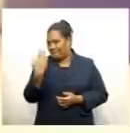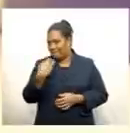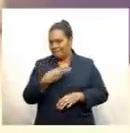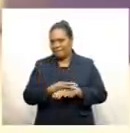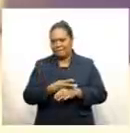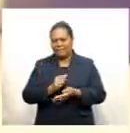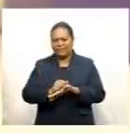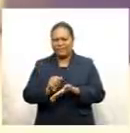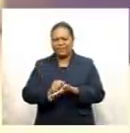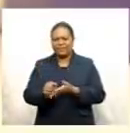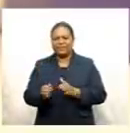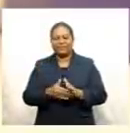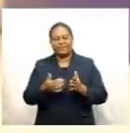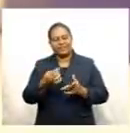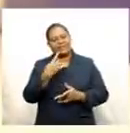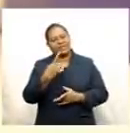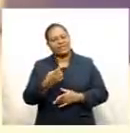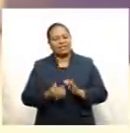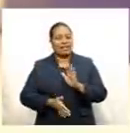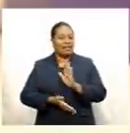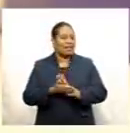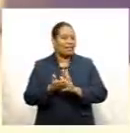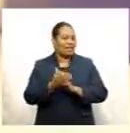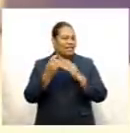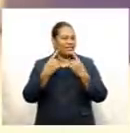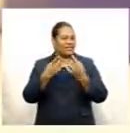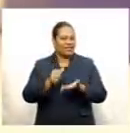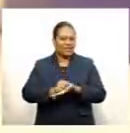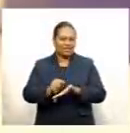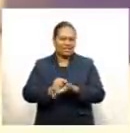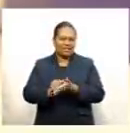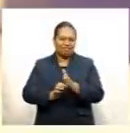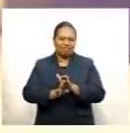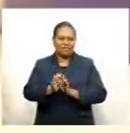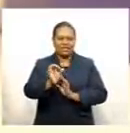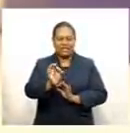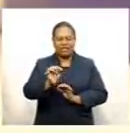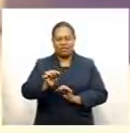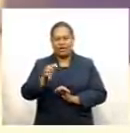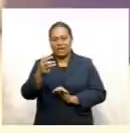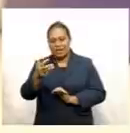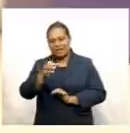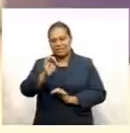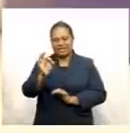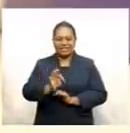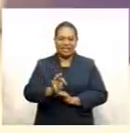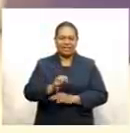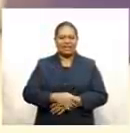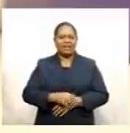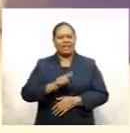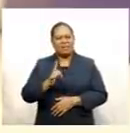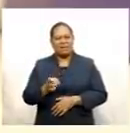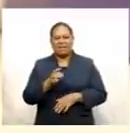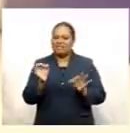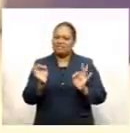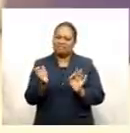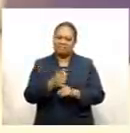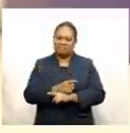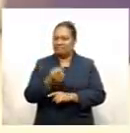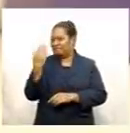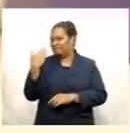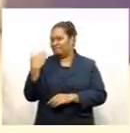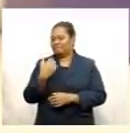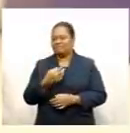However, data for April was revised higher to show sales increasing 0.9% instead of being unchanged as